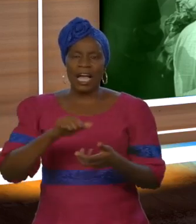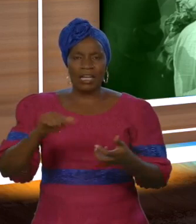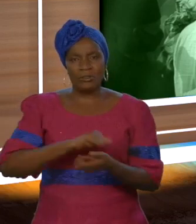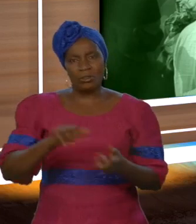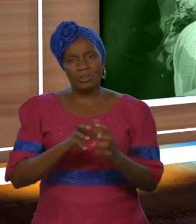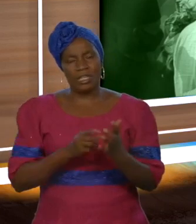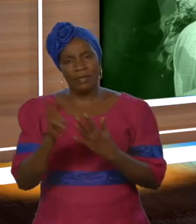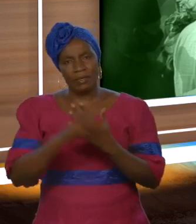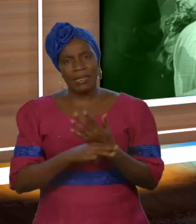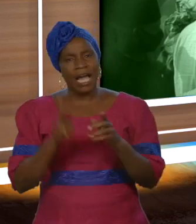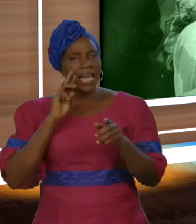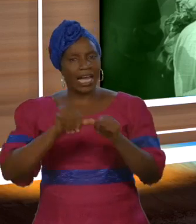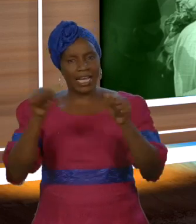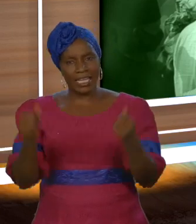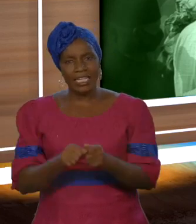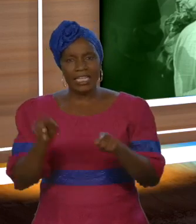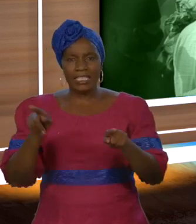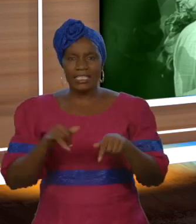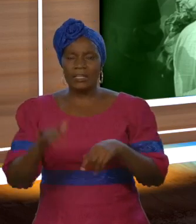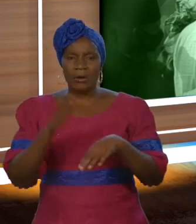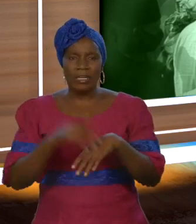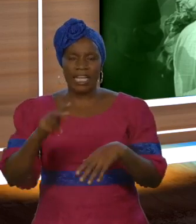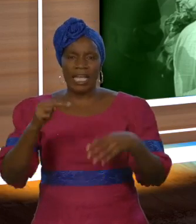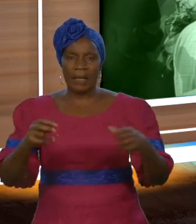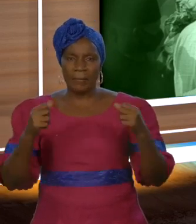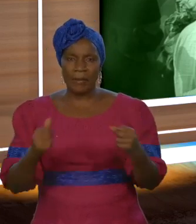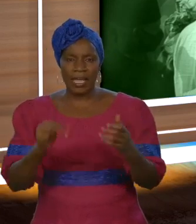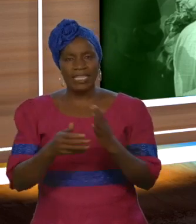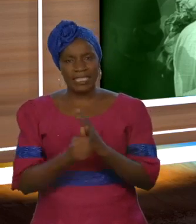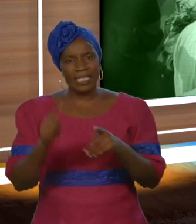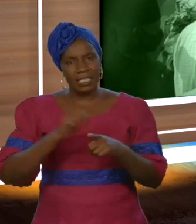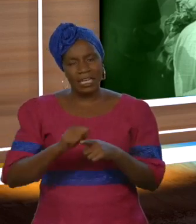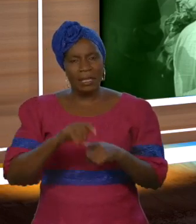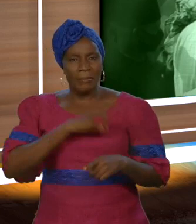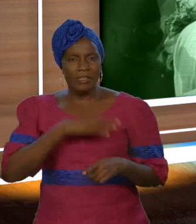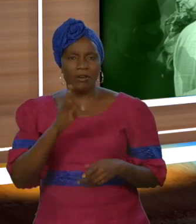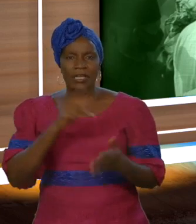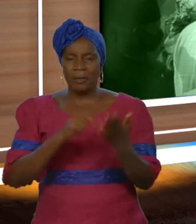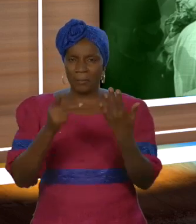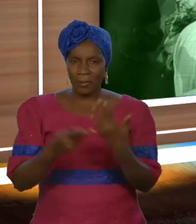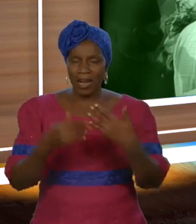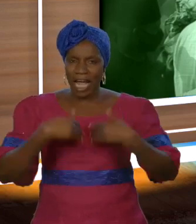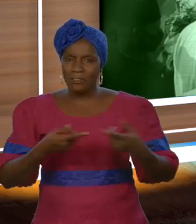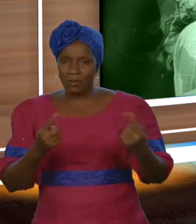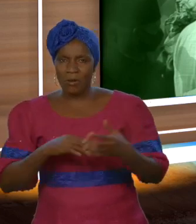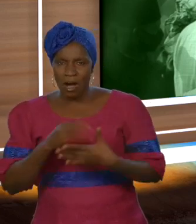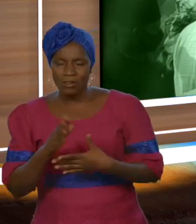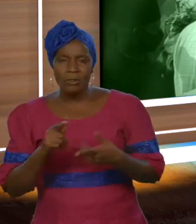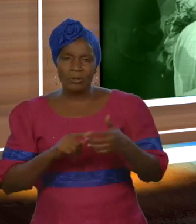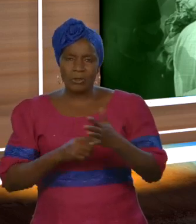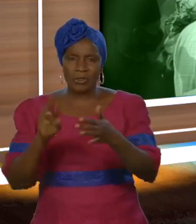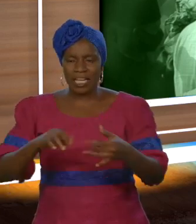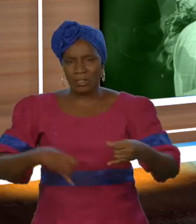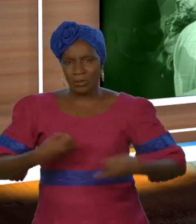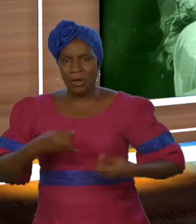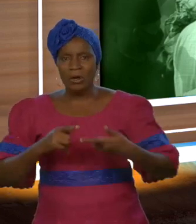and Social Development and her agencies. Still on the Empire and Skills Training, beneficiaries of the program have stepped